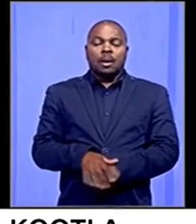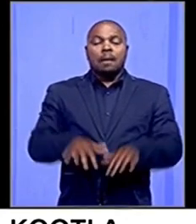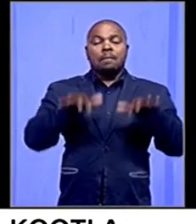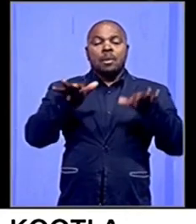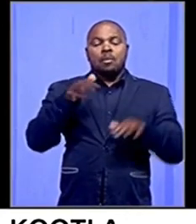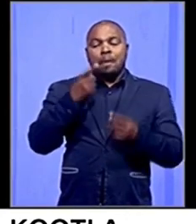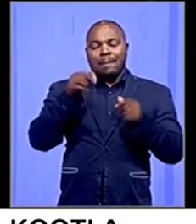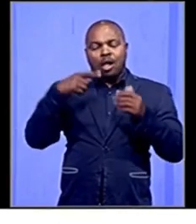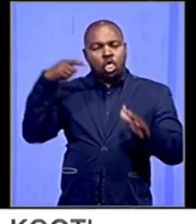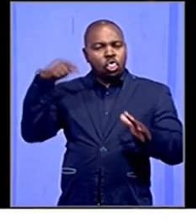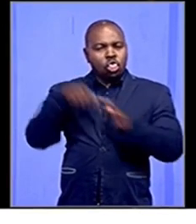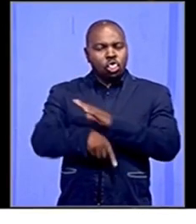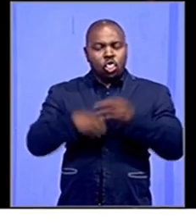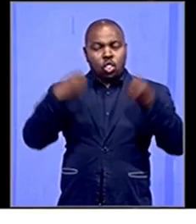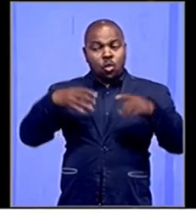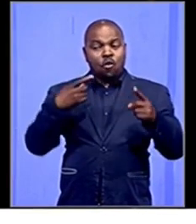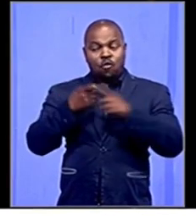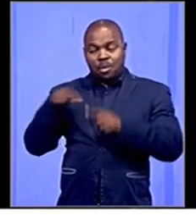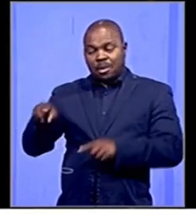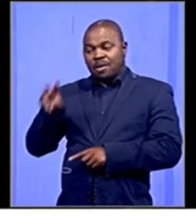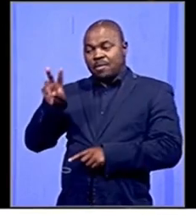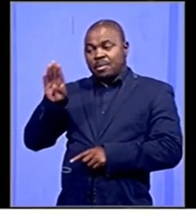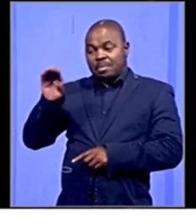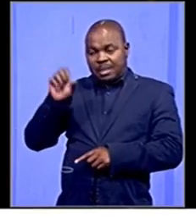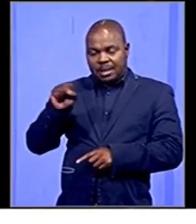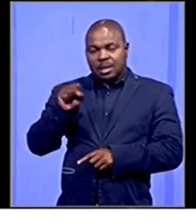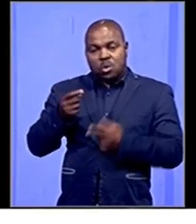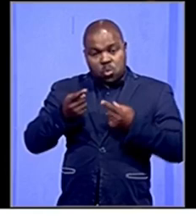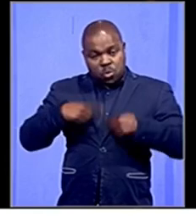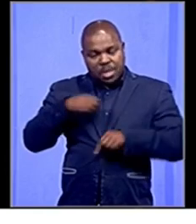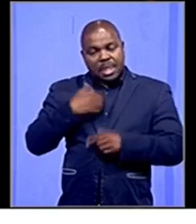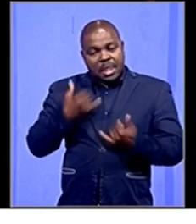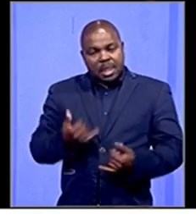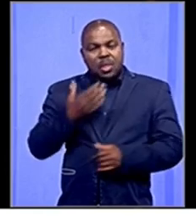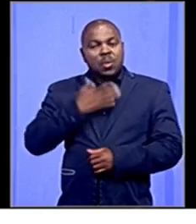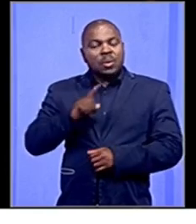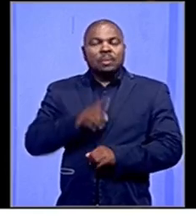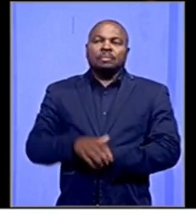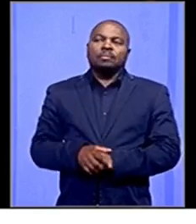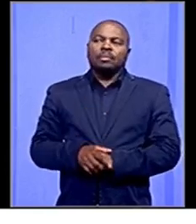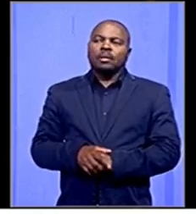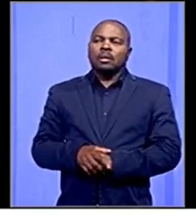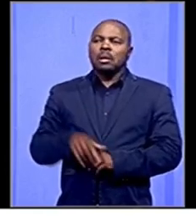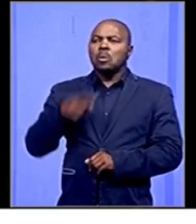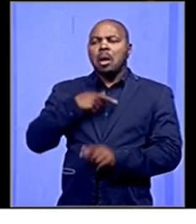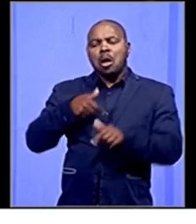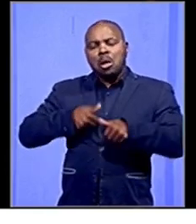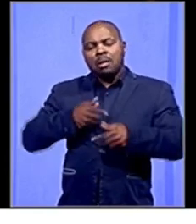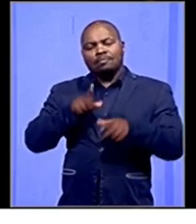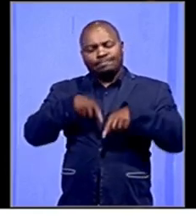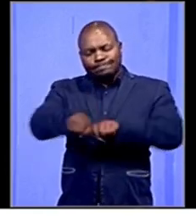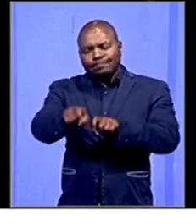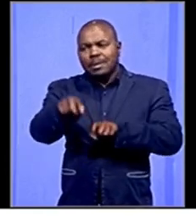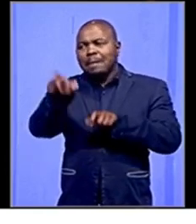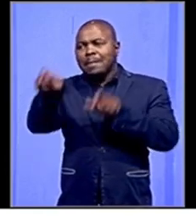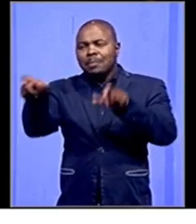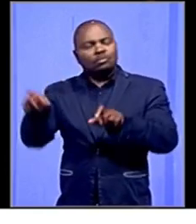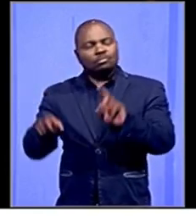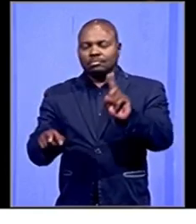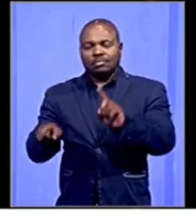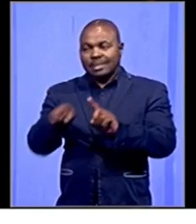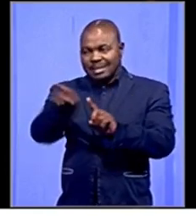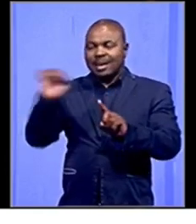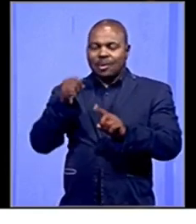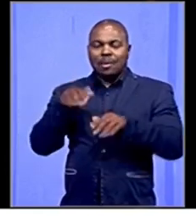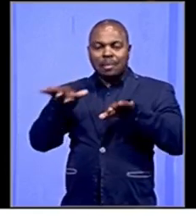have lost money in VBS, what we are after is not after people, they are our people. We